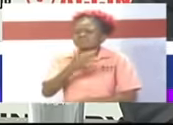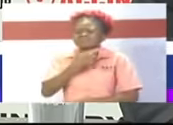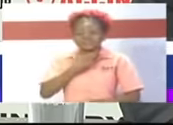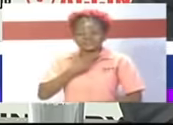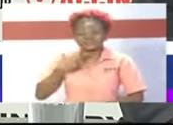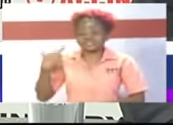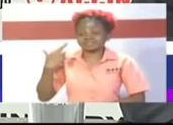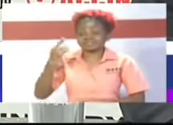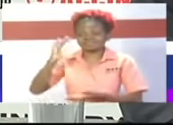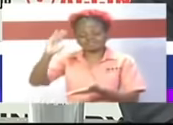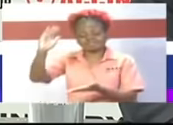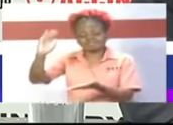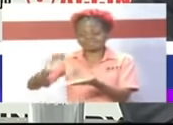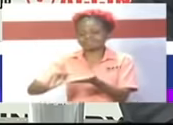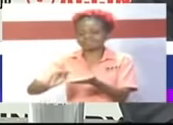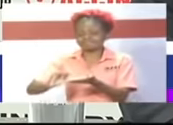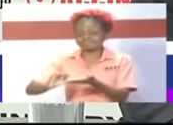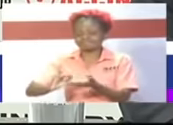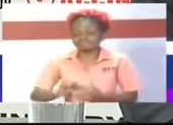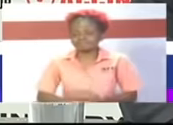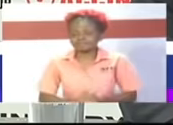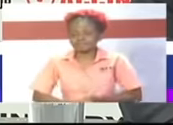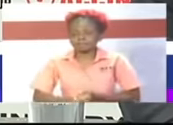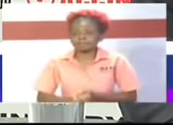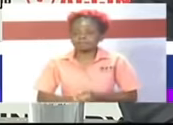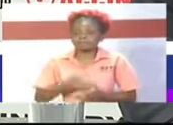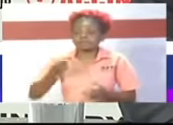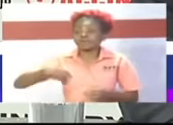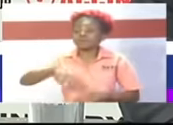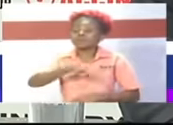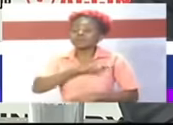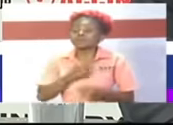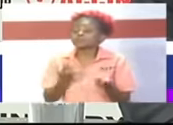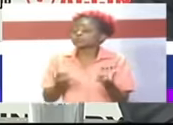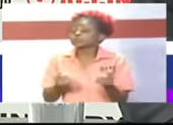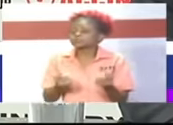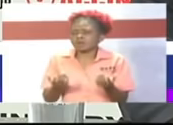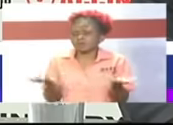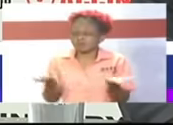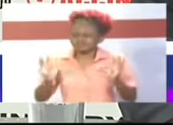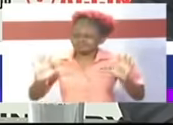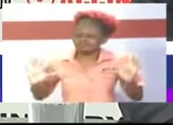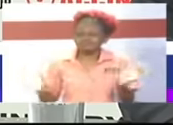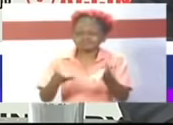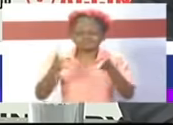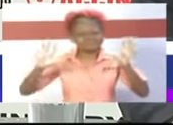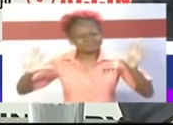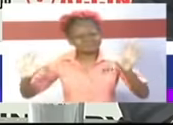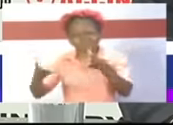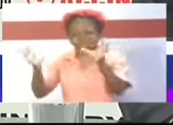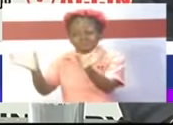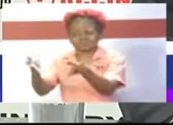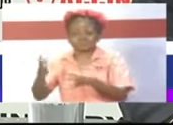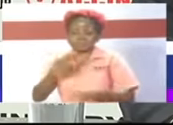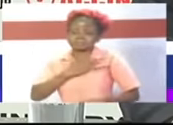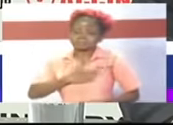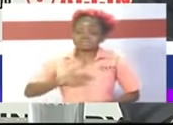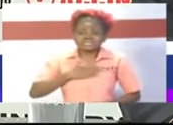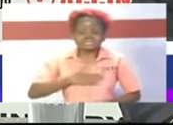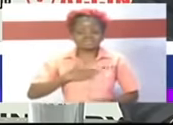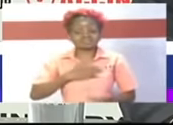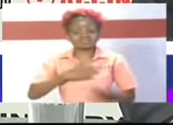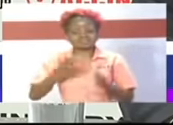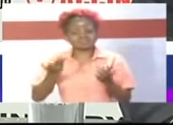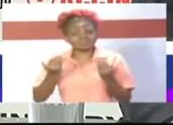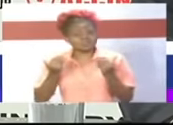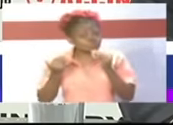we can do is really to continue to drive the message home that the vaccination of individuals helps both them,